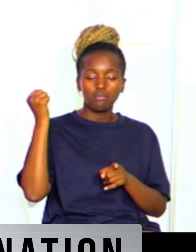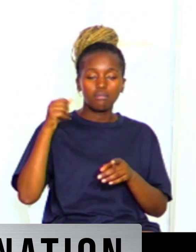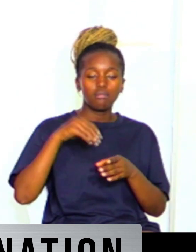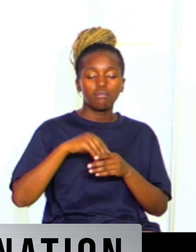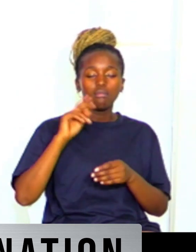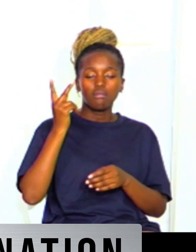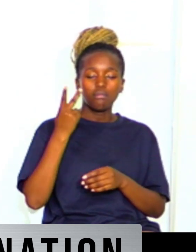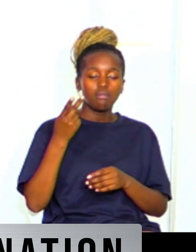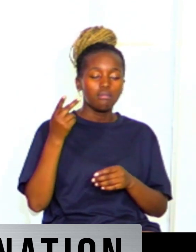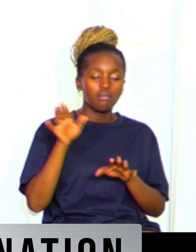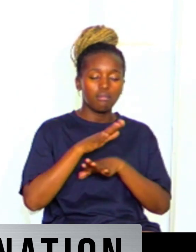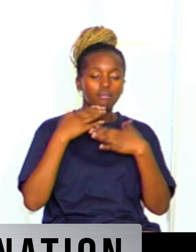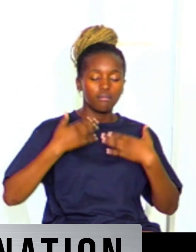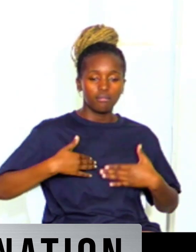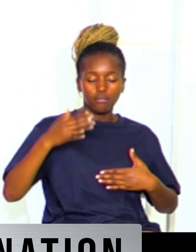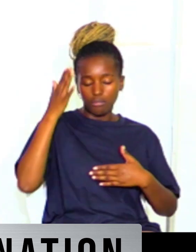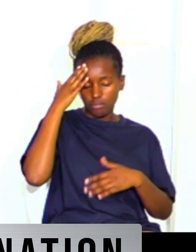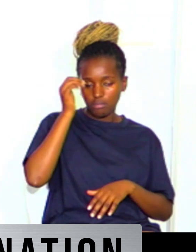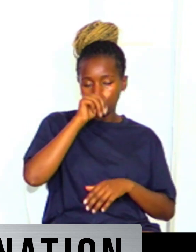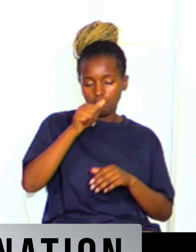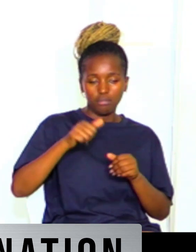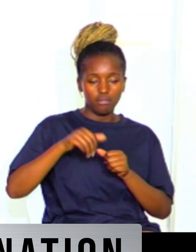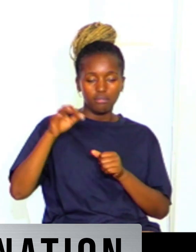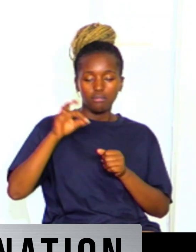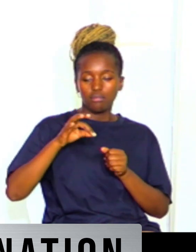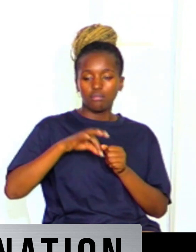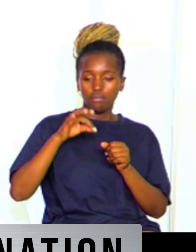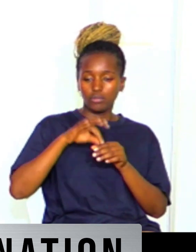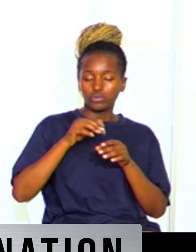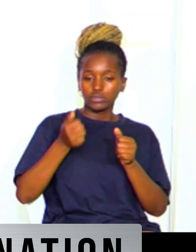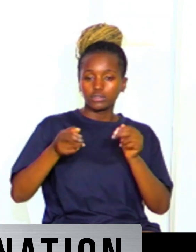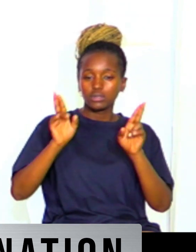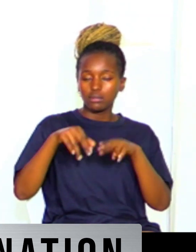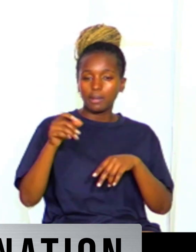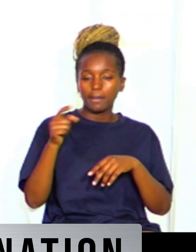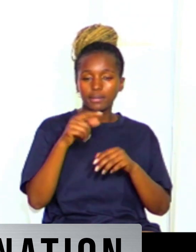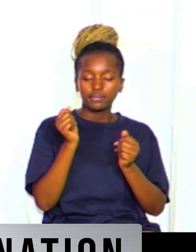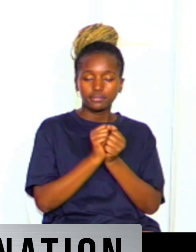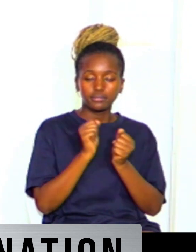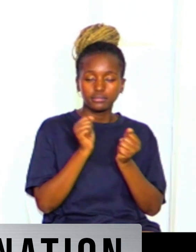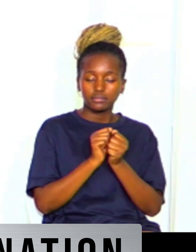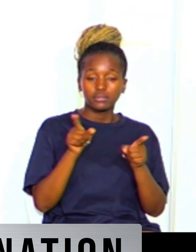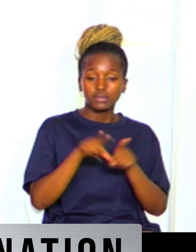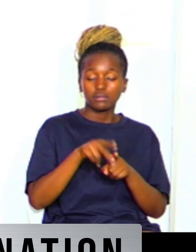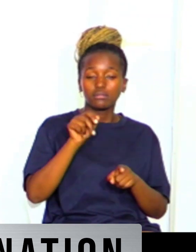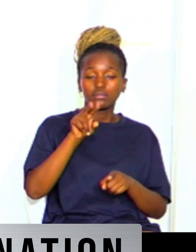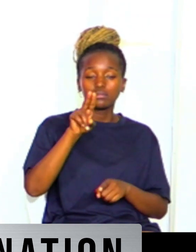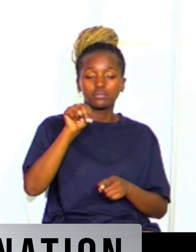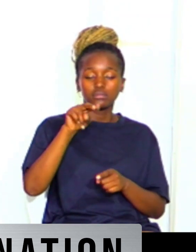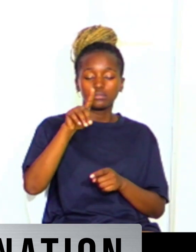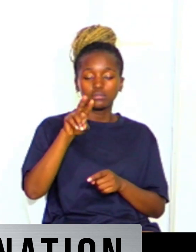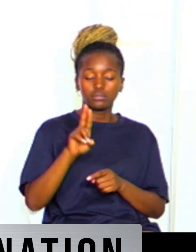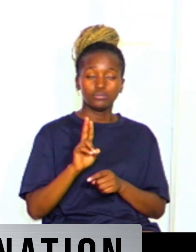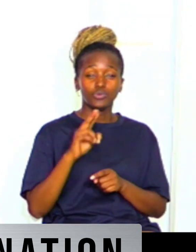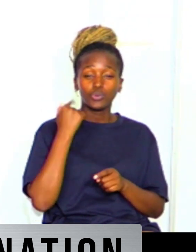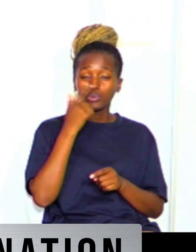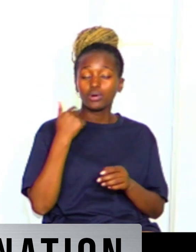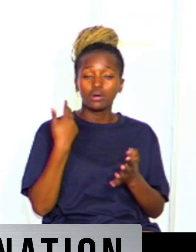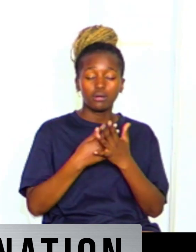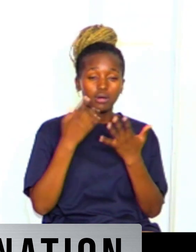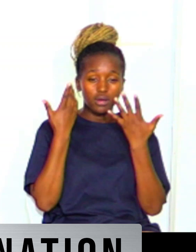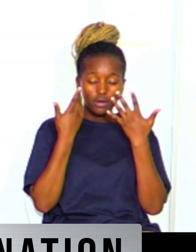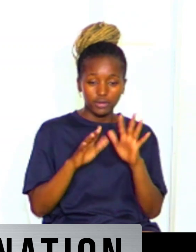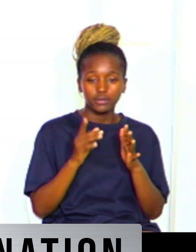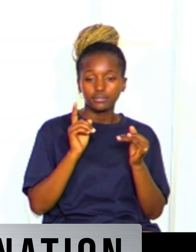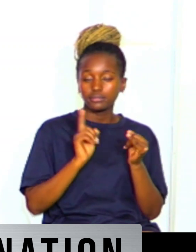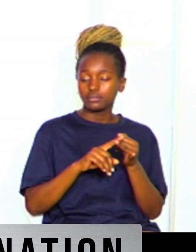world knows the elections are coming in October. And there is one Tundu Lissu that has been arrested. Now, Chadema, Tundu Lissu,